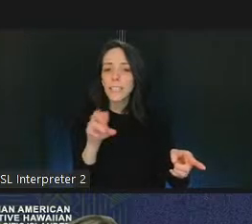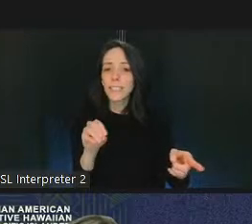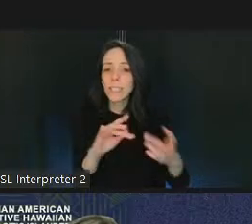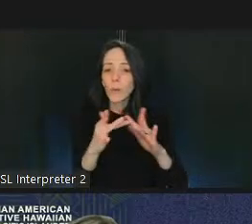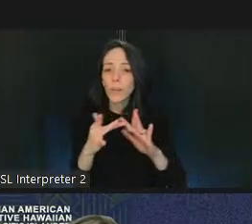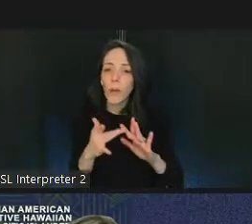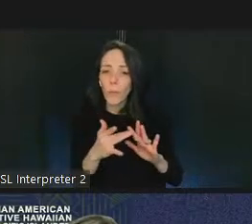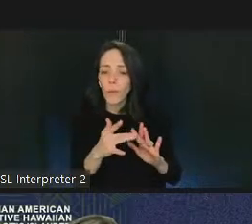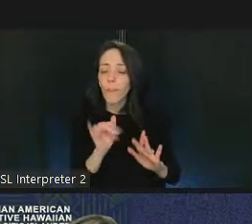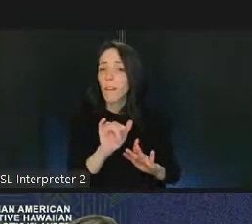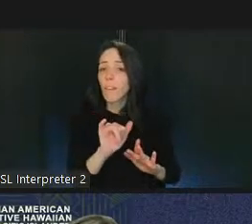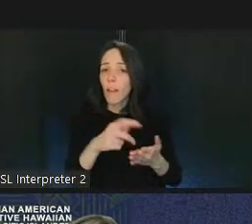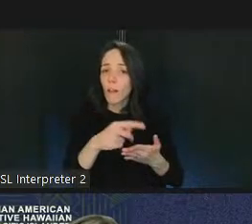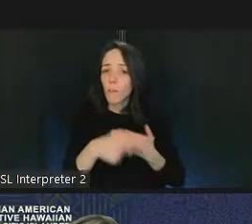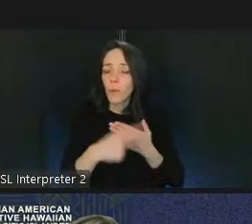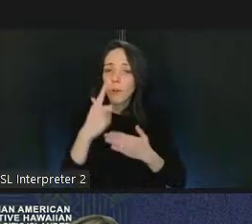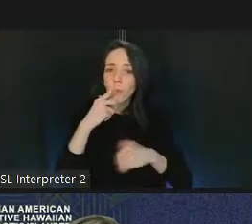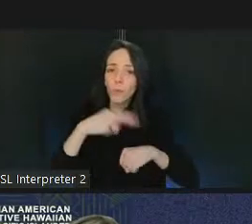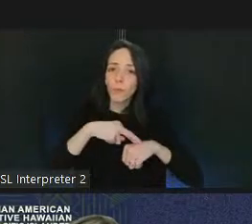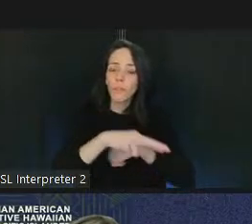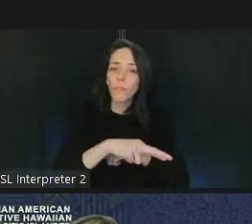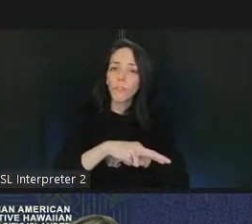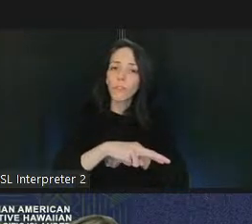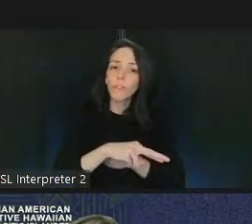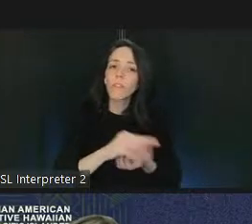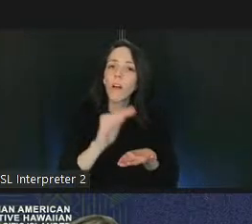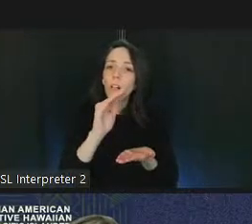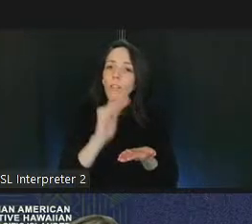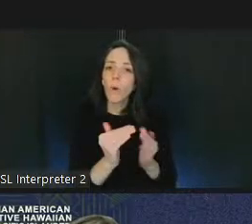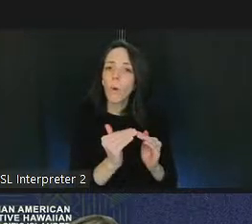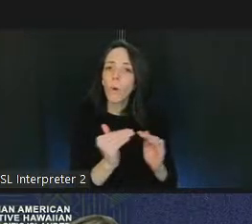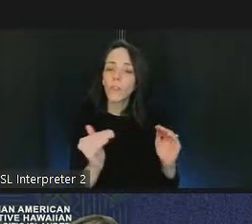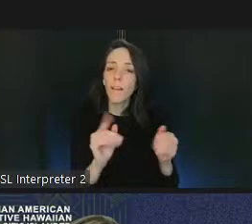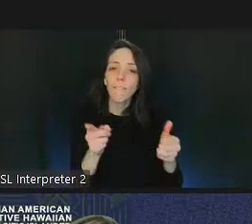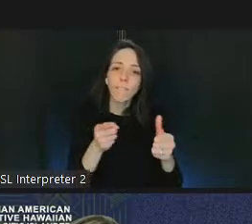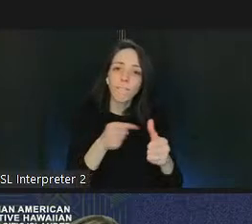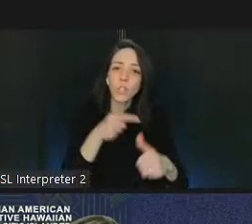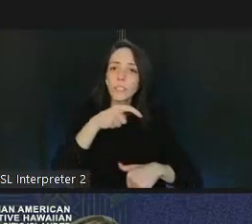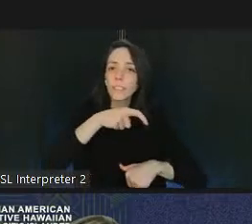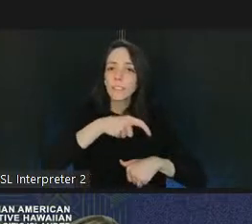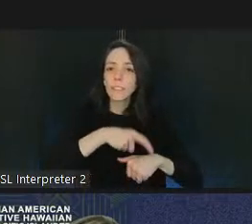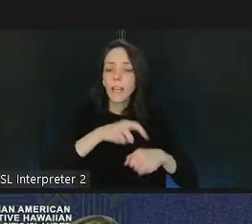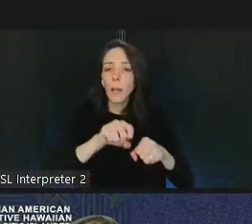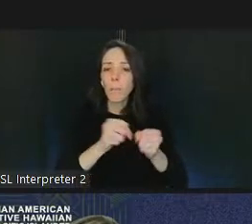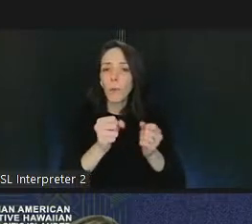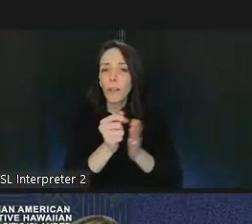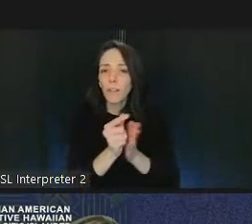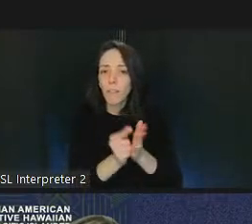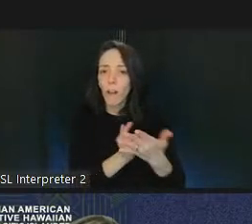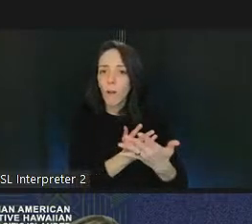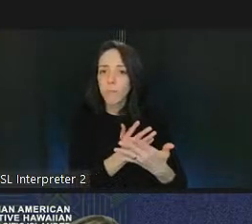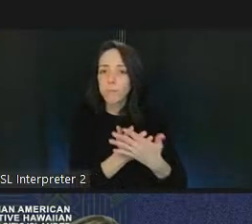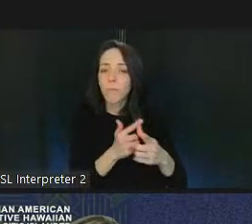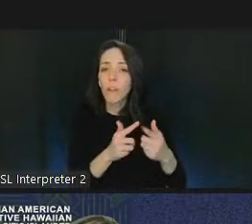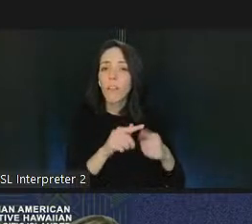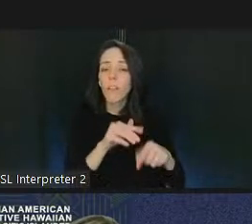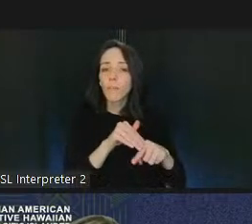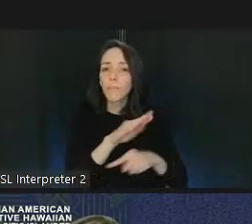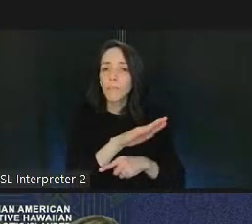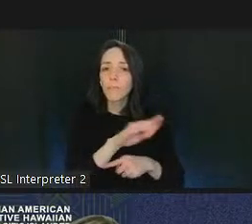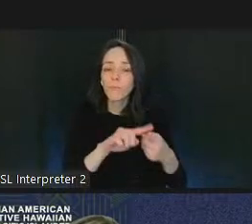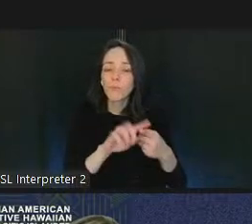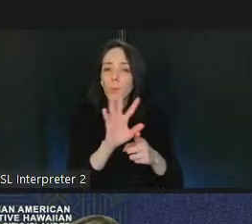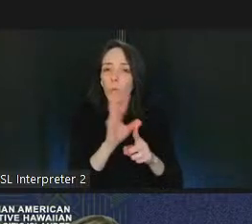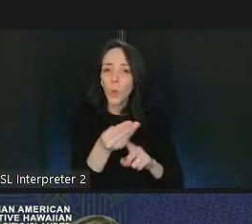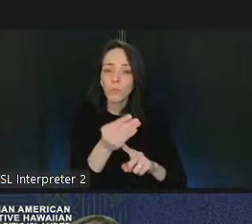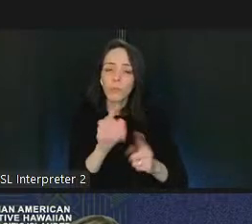will work by referring low-level first-time offenders to services which include assessment and then culturally specific risk-based